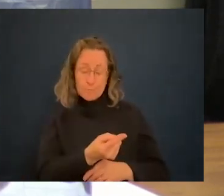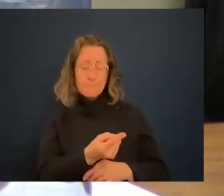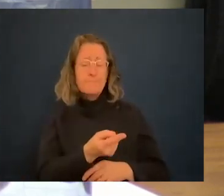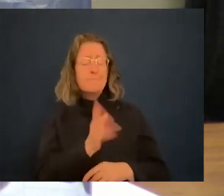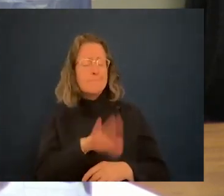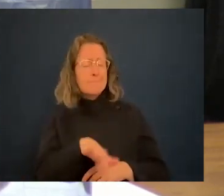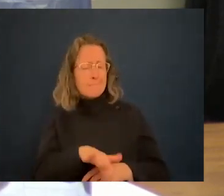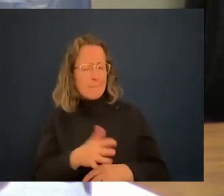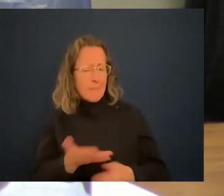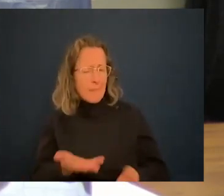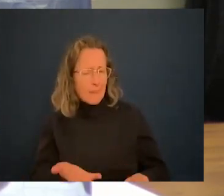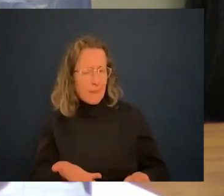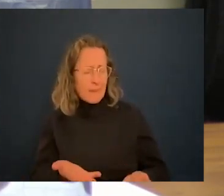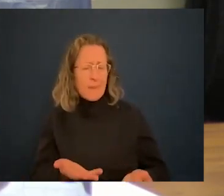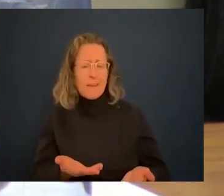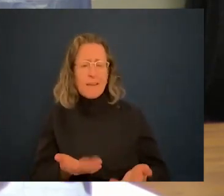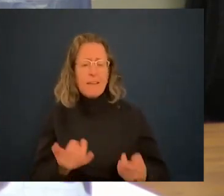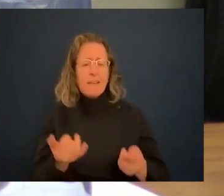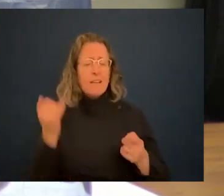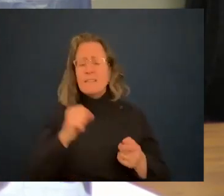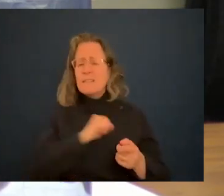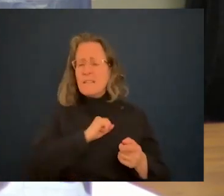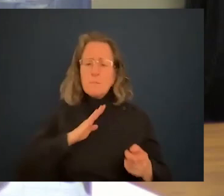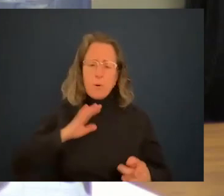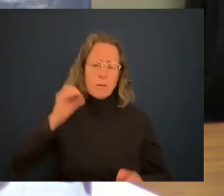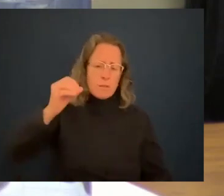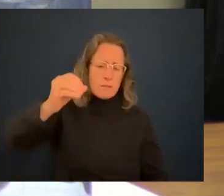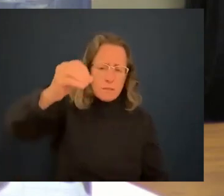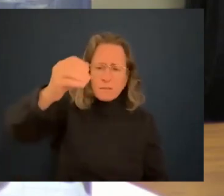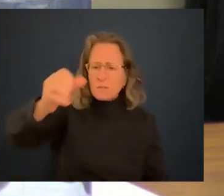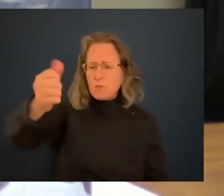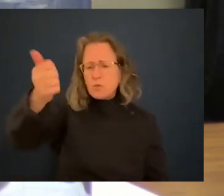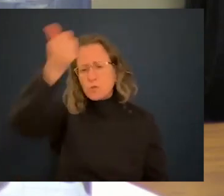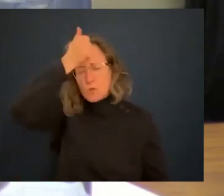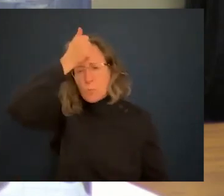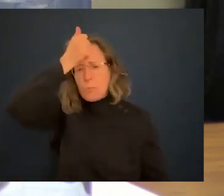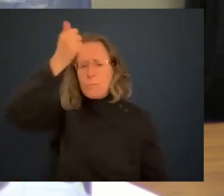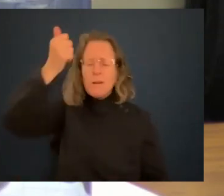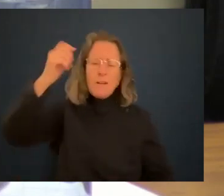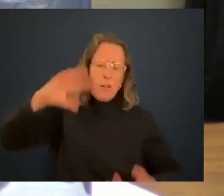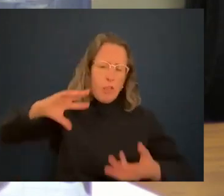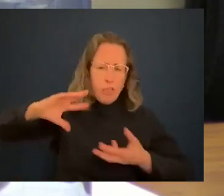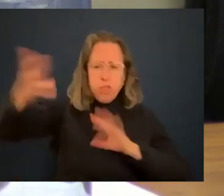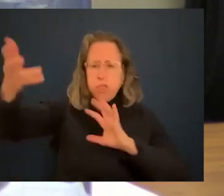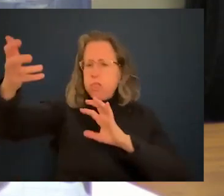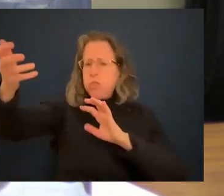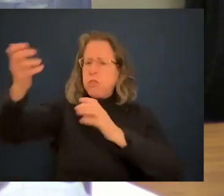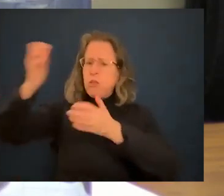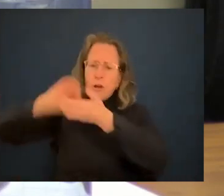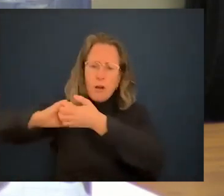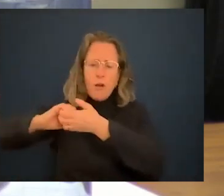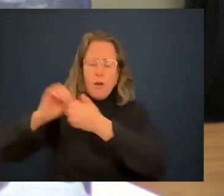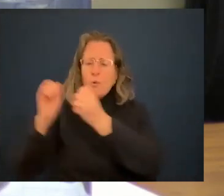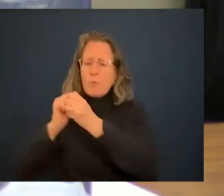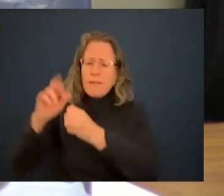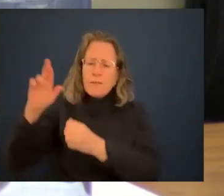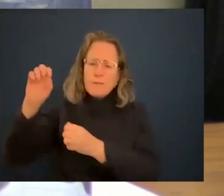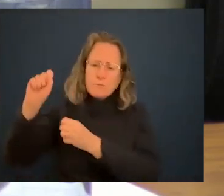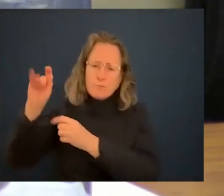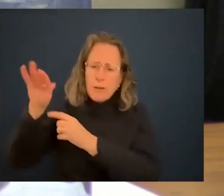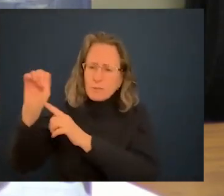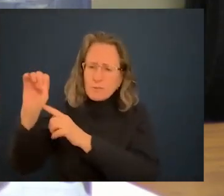you know if the select board hadn't been so dumb and messed up their relationship with rescue you need these extra people